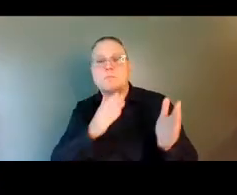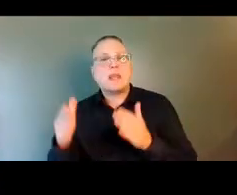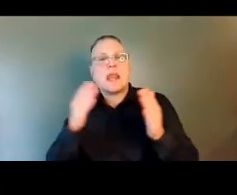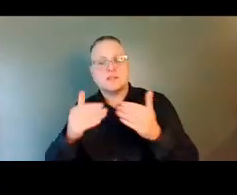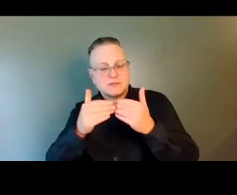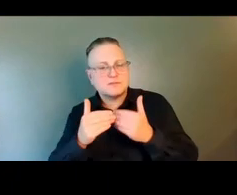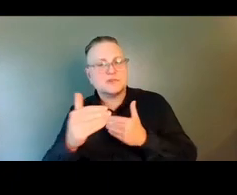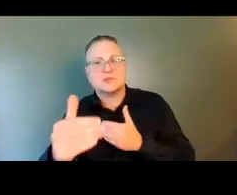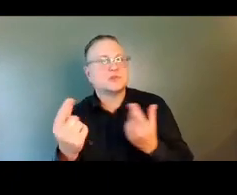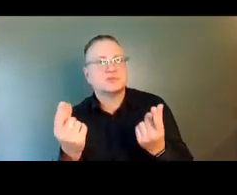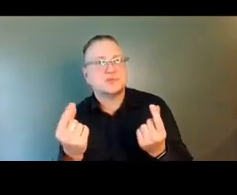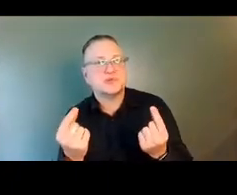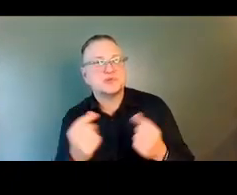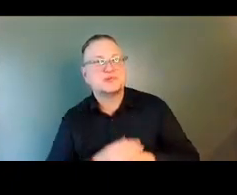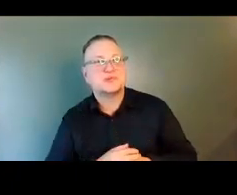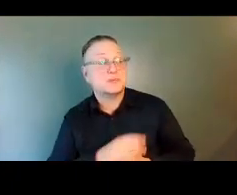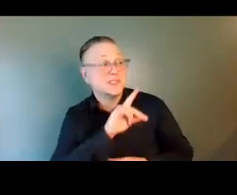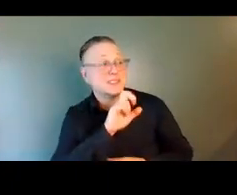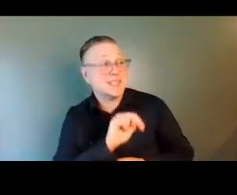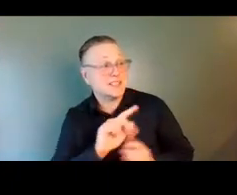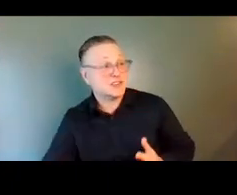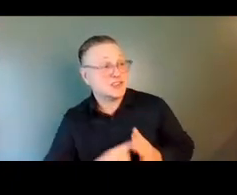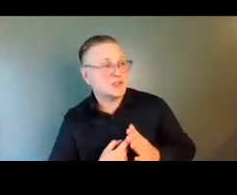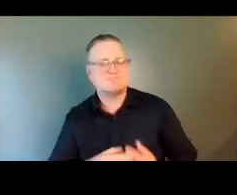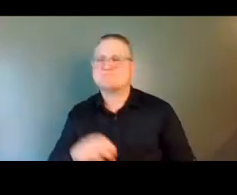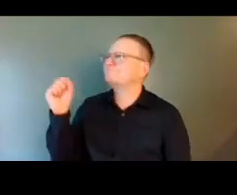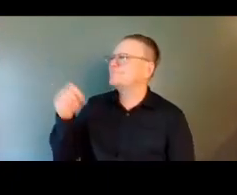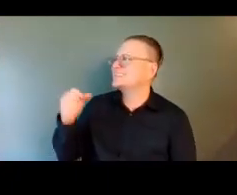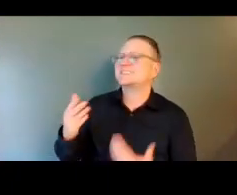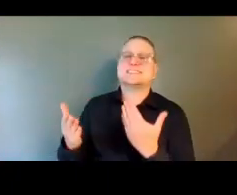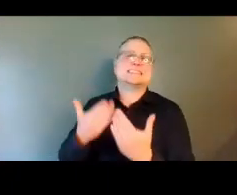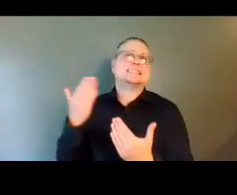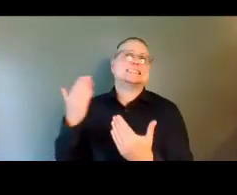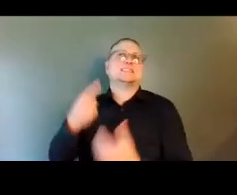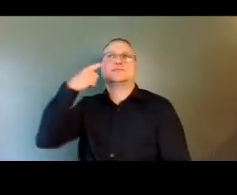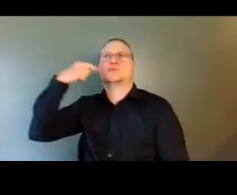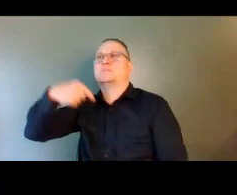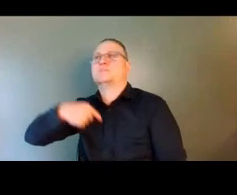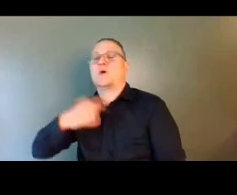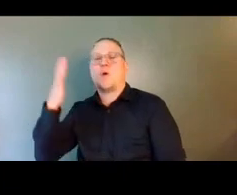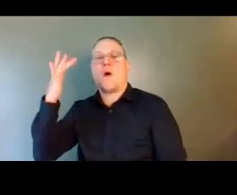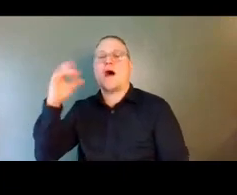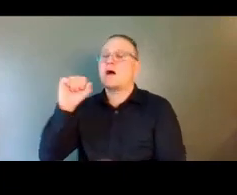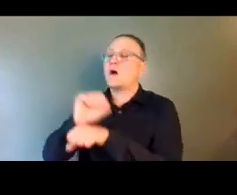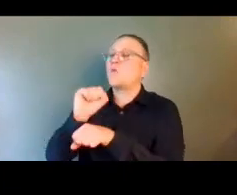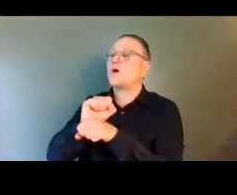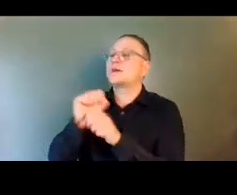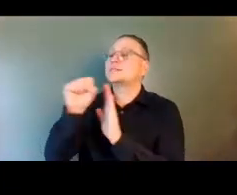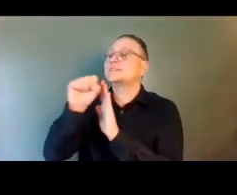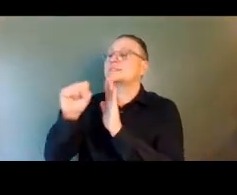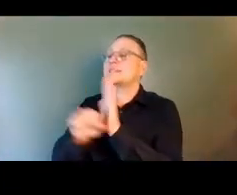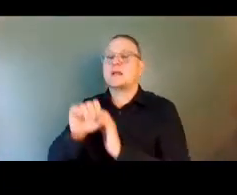This is a really easy one for me. Since I am a state employee and I